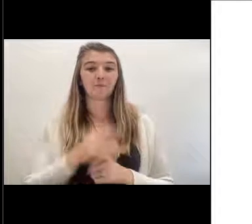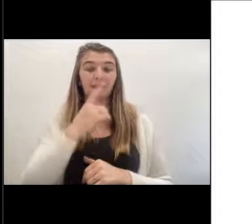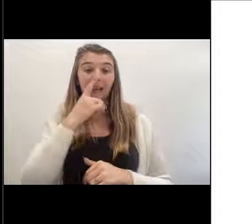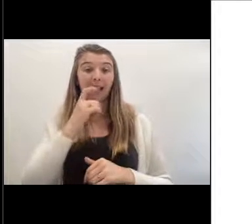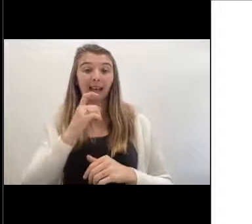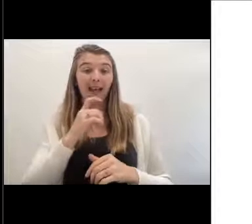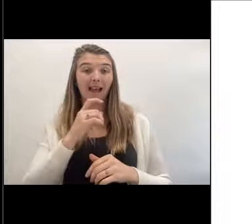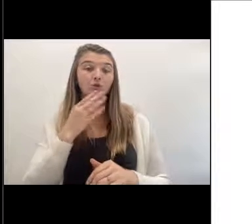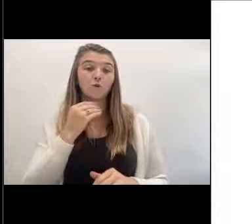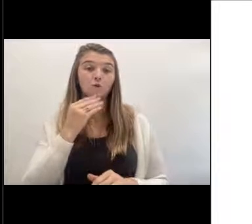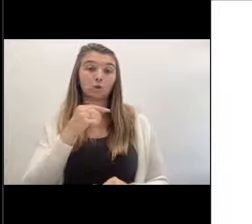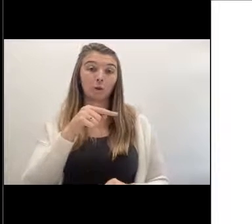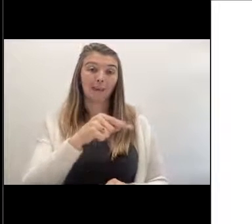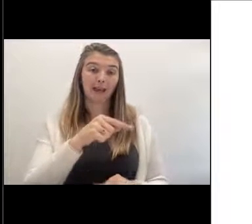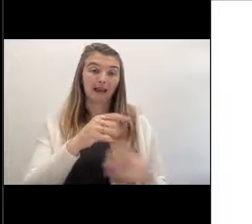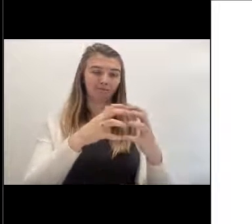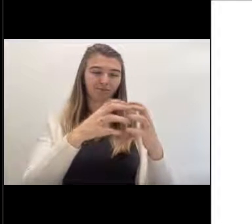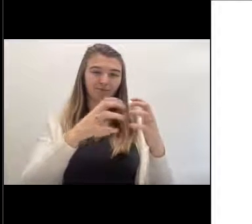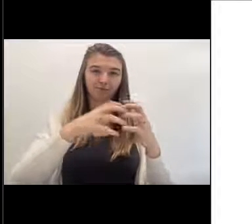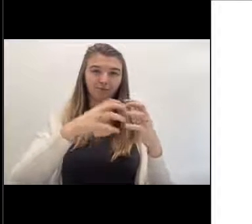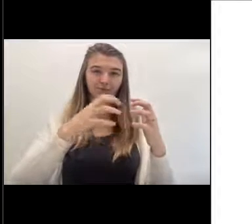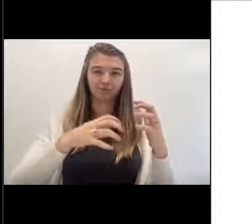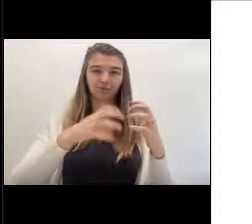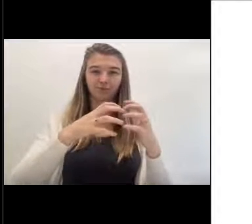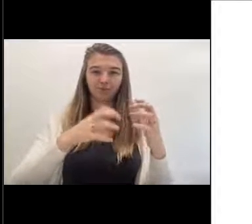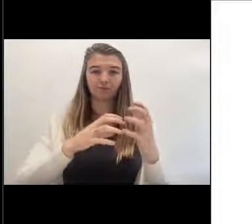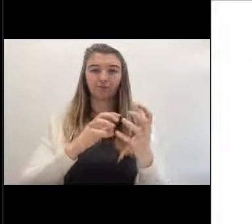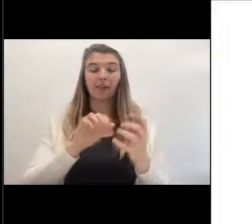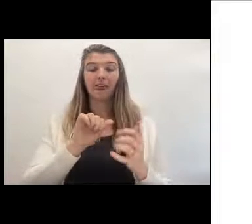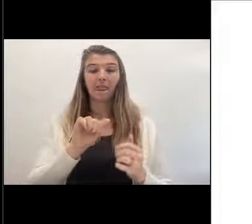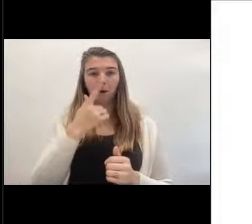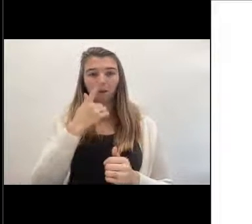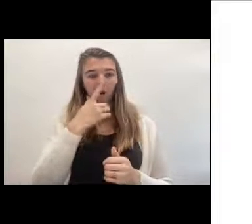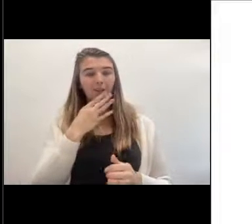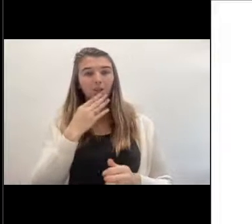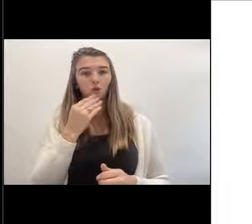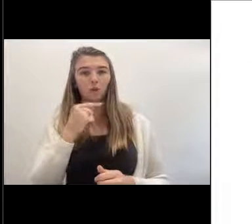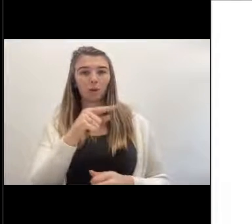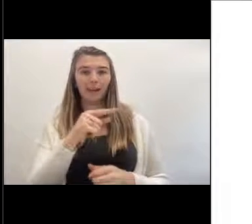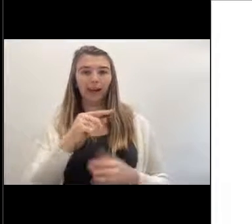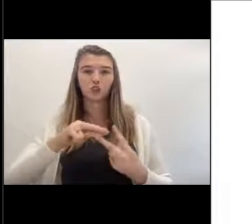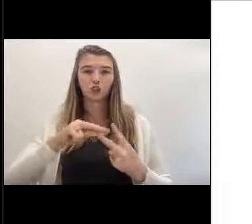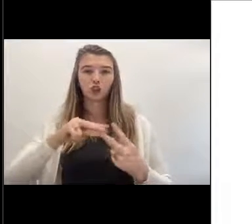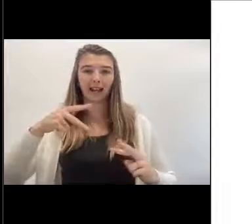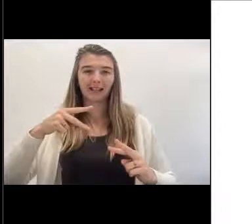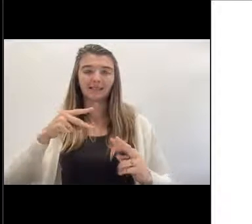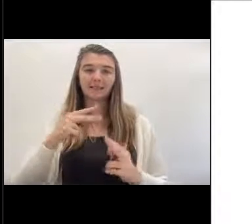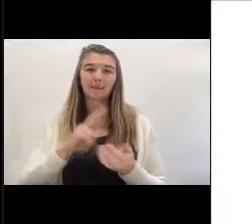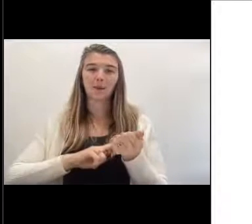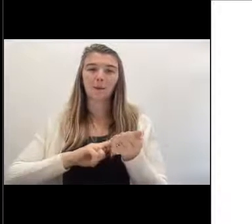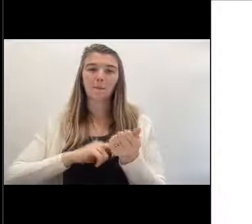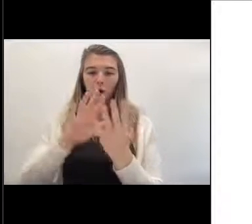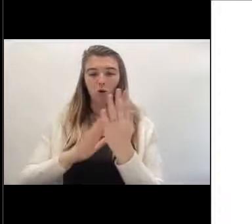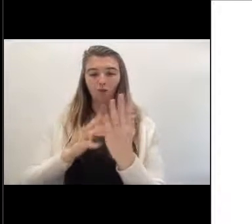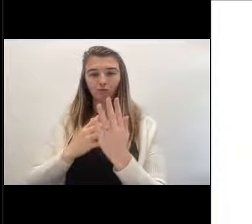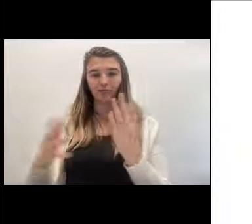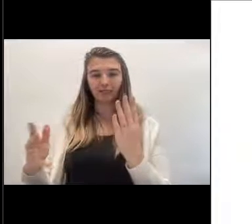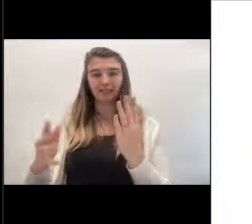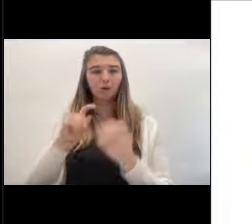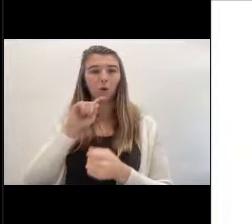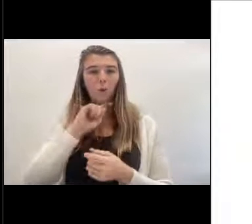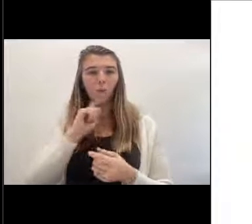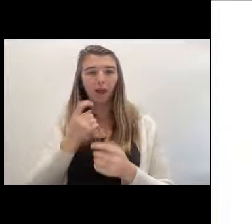substrates. And we have identified a genetic blueprint here. You can see some of the genes that encode for enzymes that are involved in